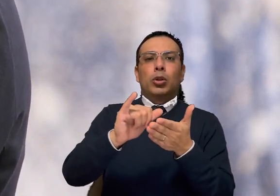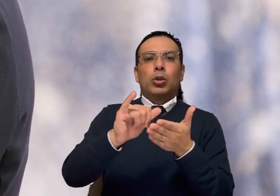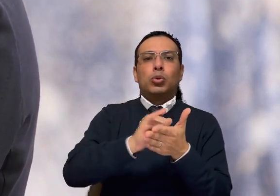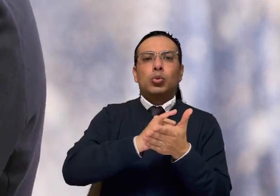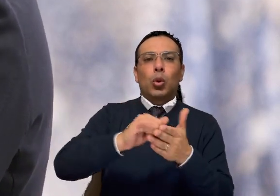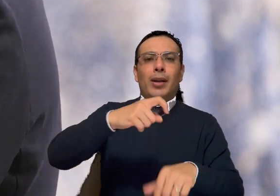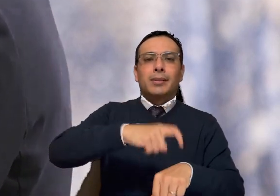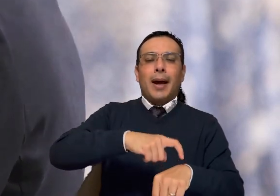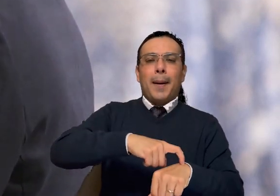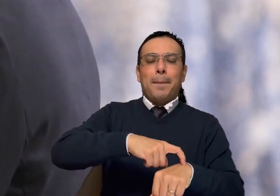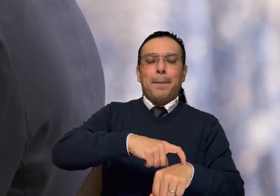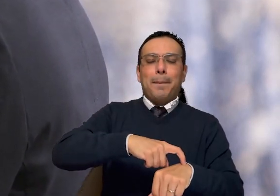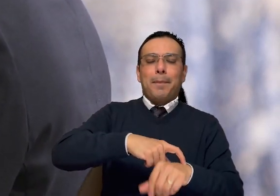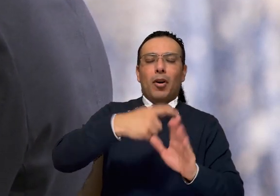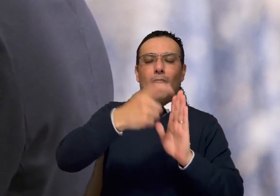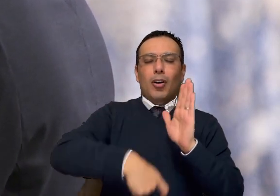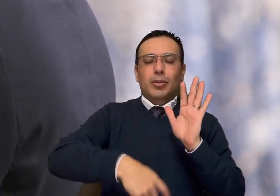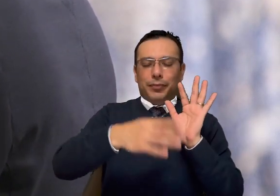the